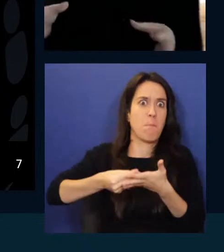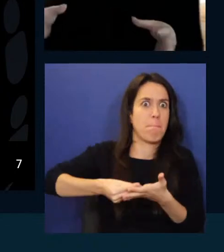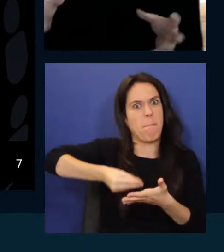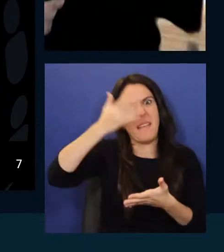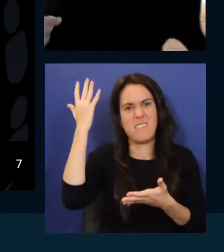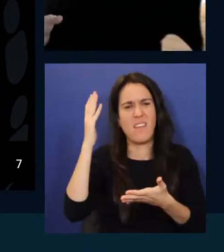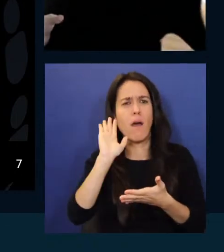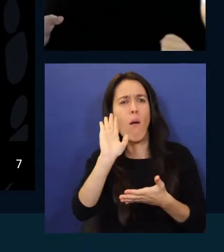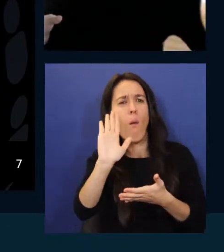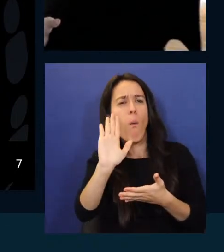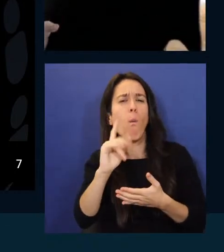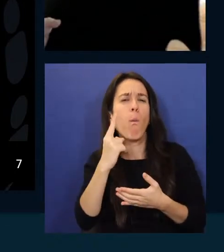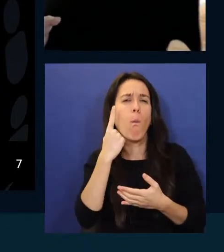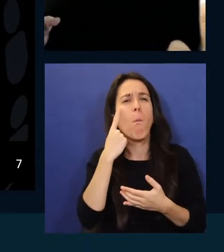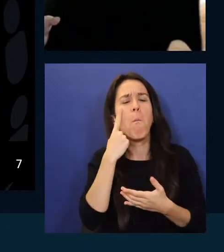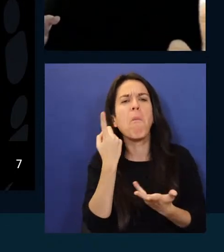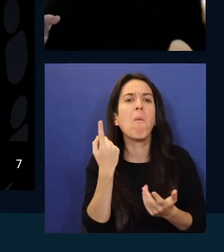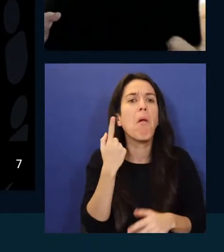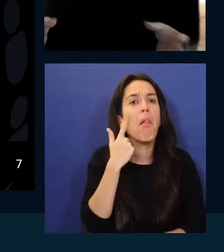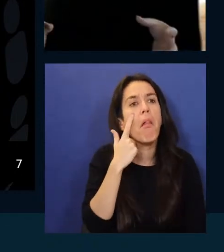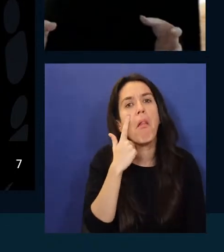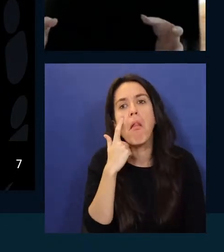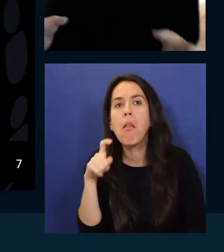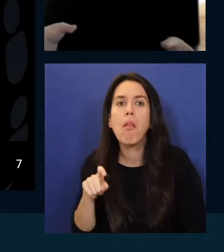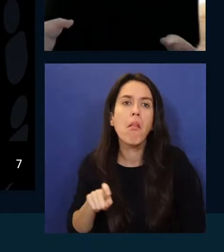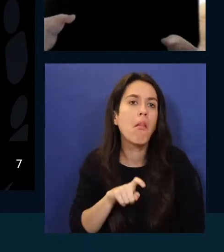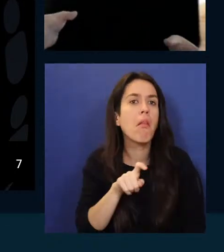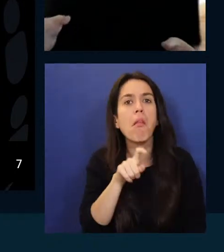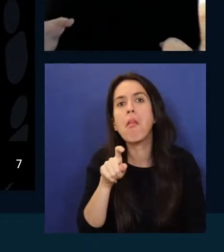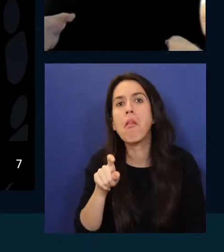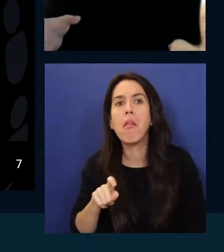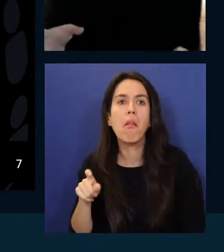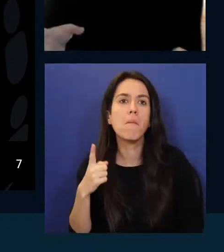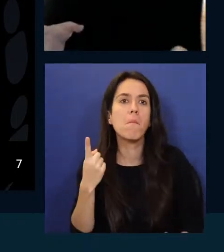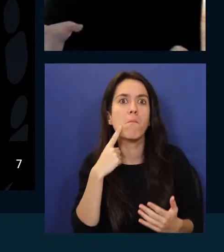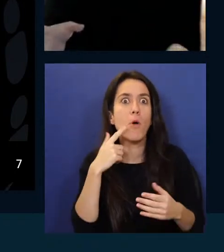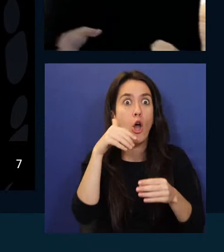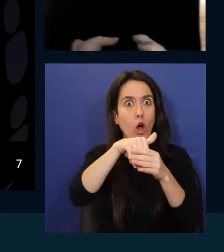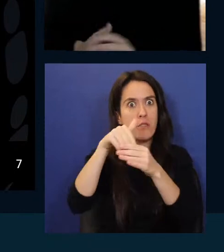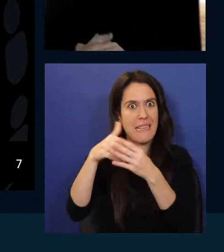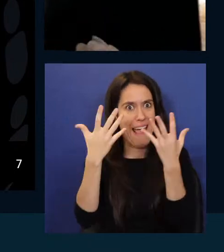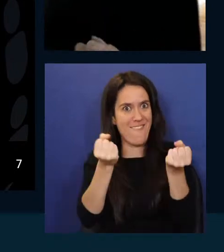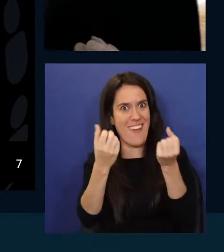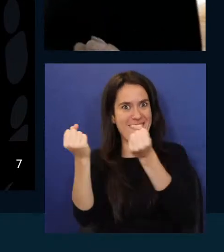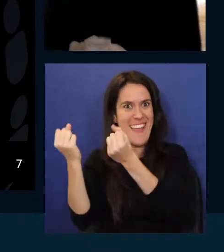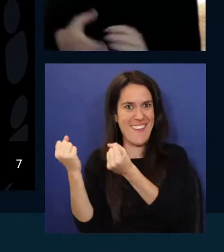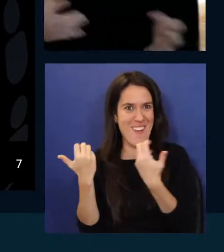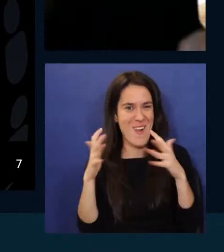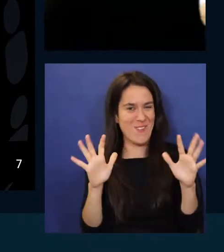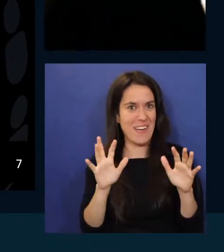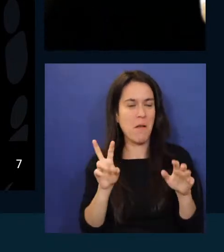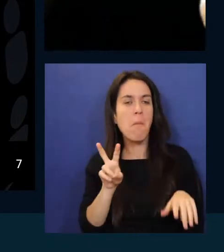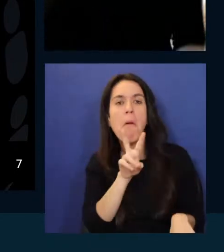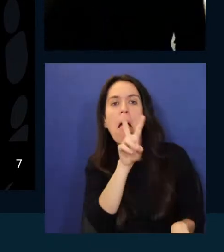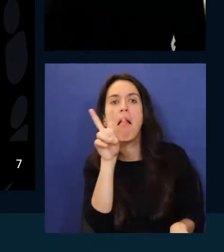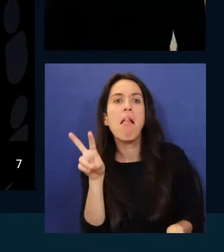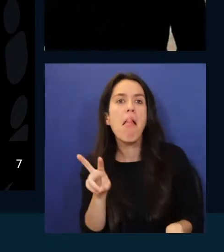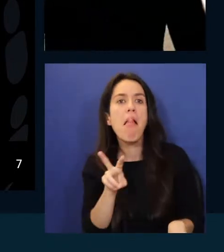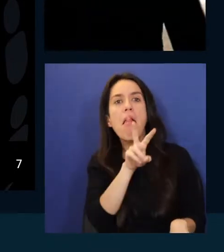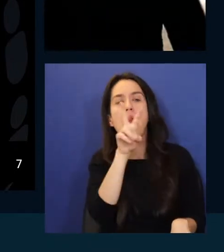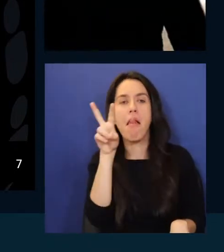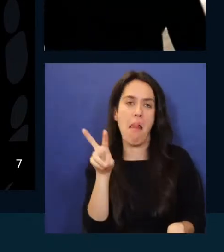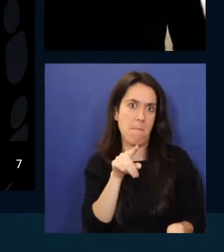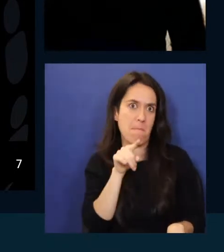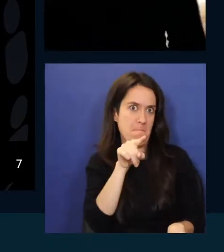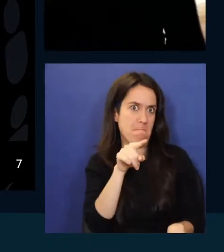just see what's out there in terms of using content that already exists, and accelerators, as I would